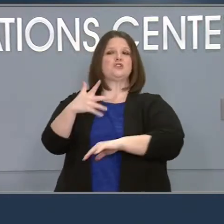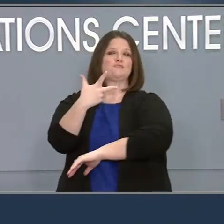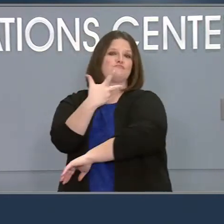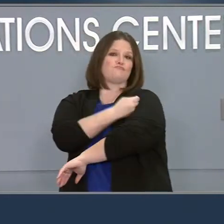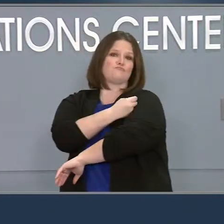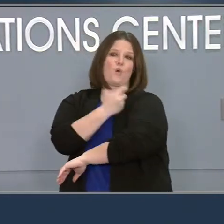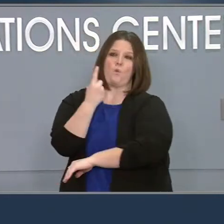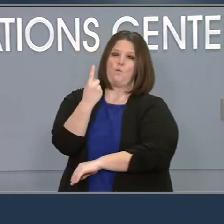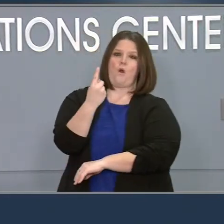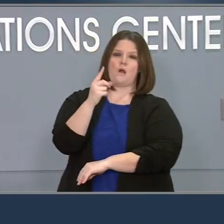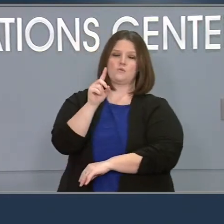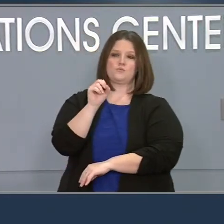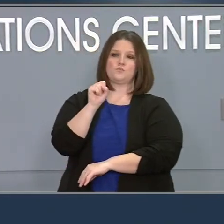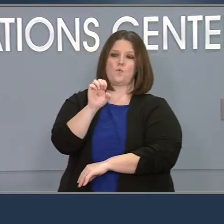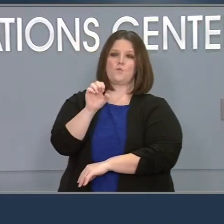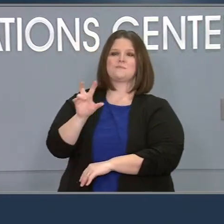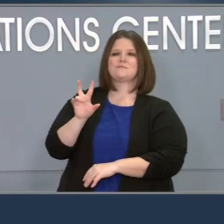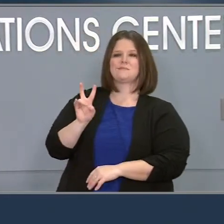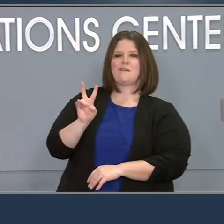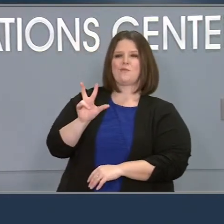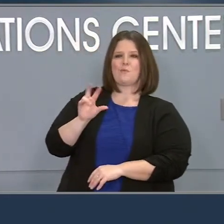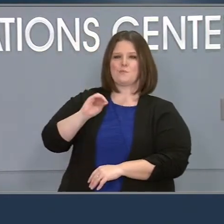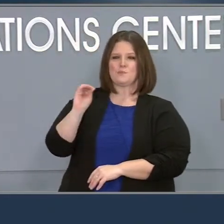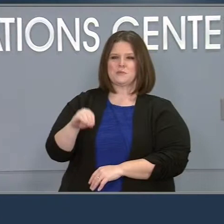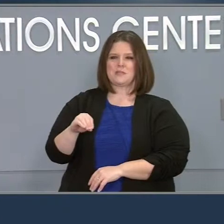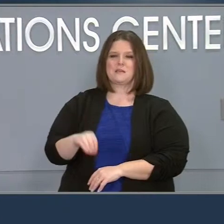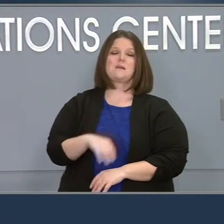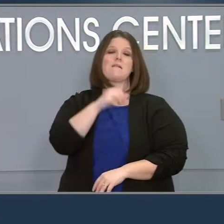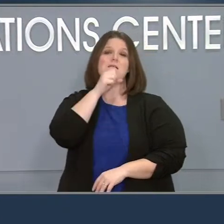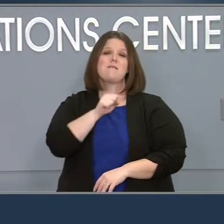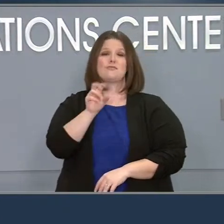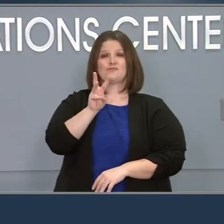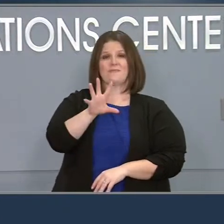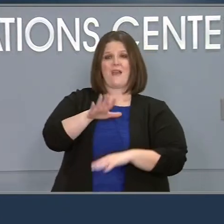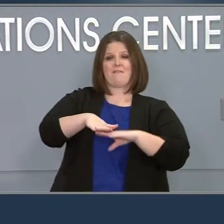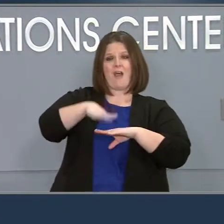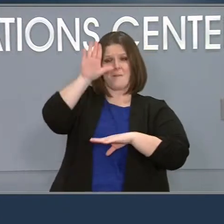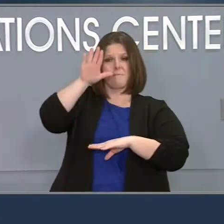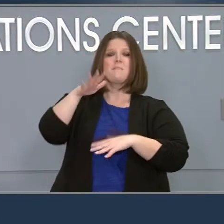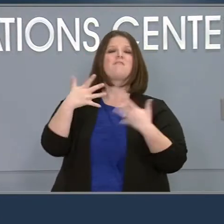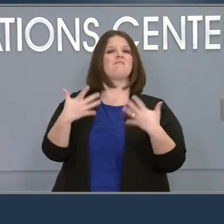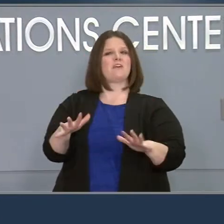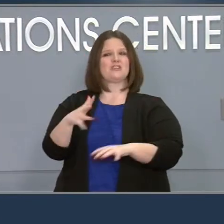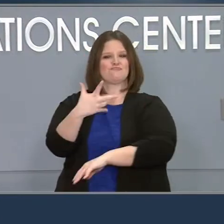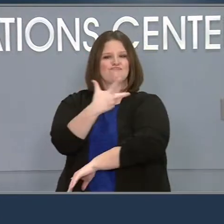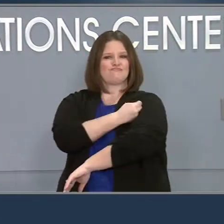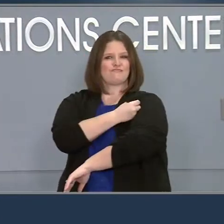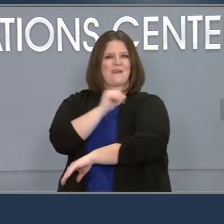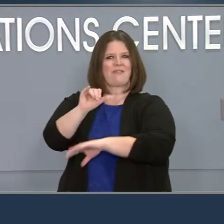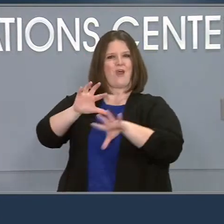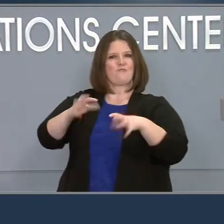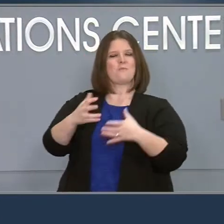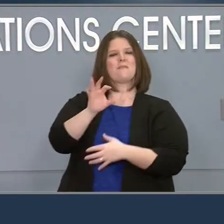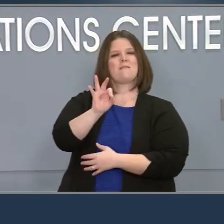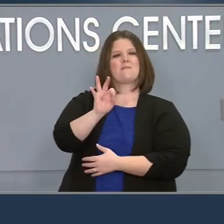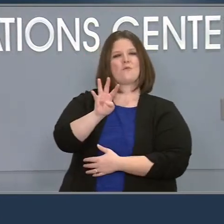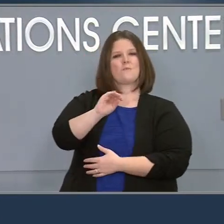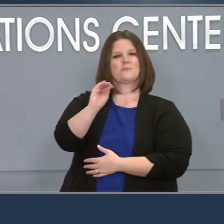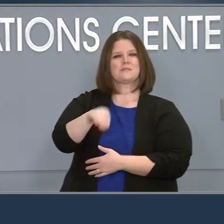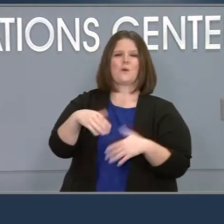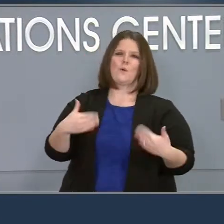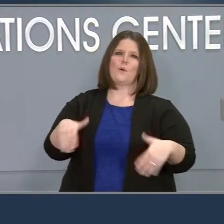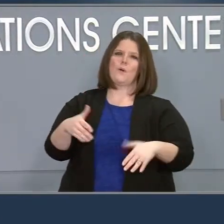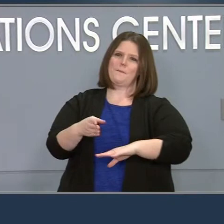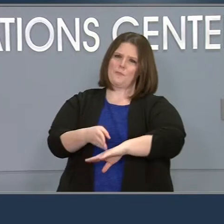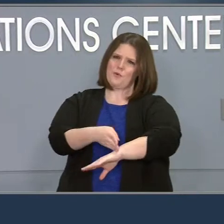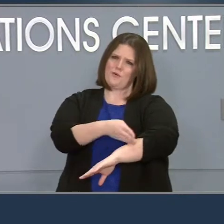have 94% of those 65 and older, and this is great progress. Our next slide shows the percent of the population